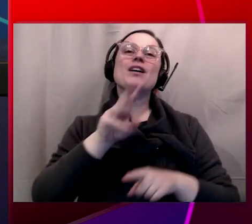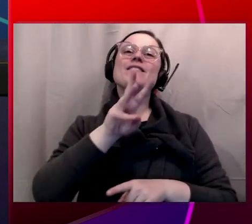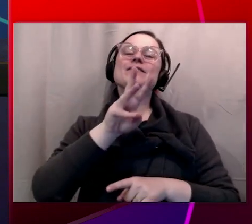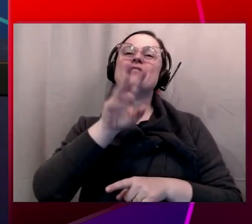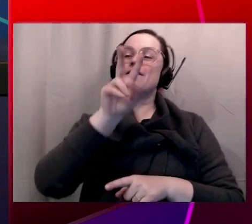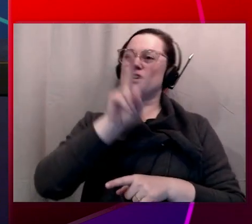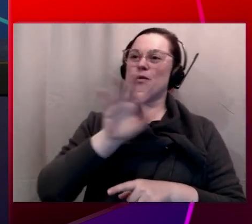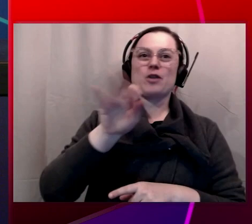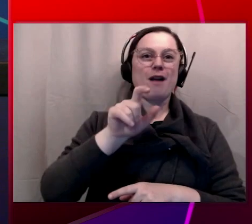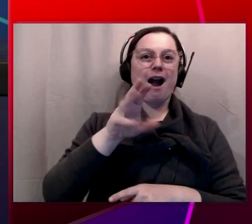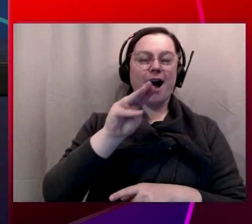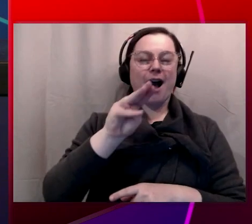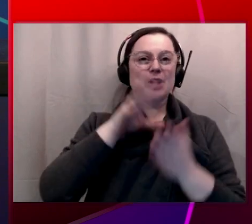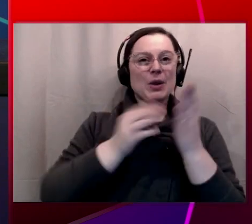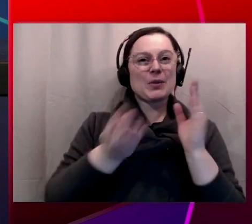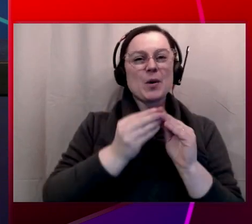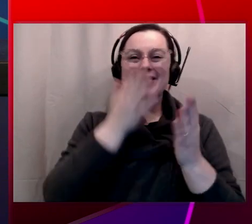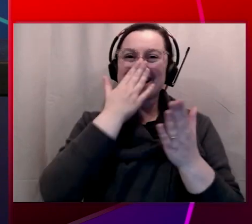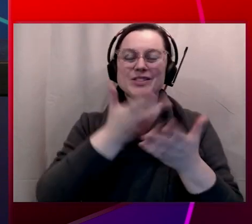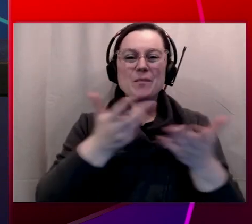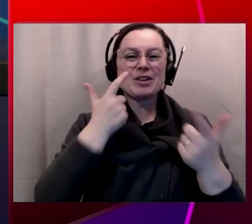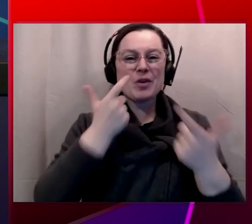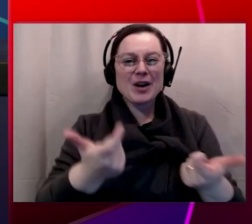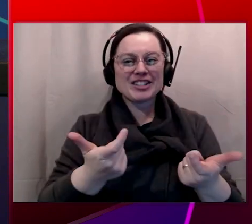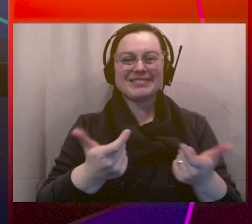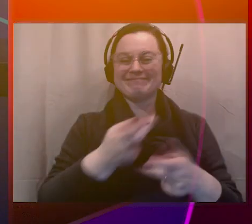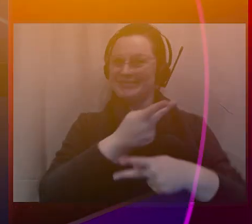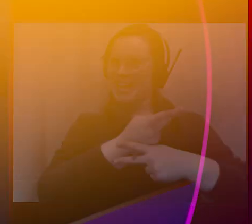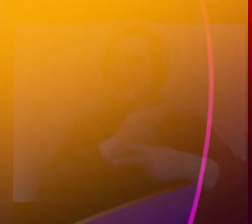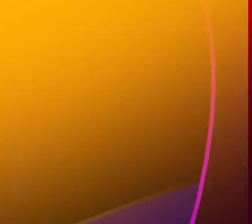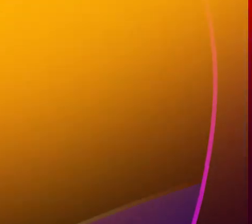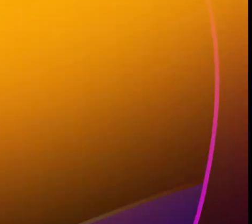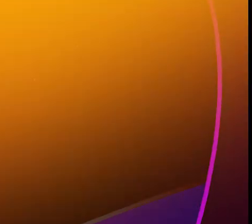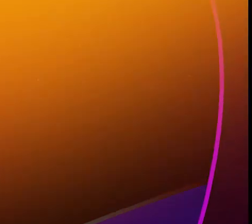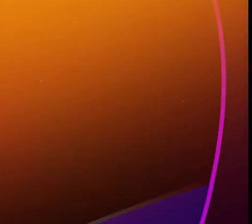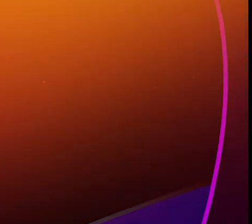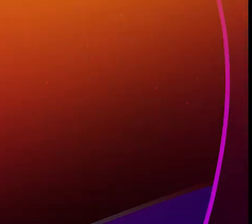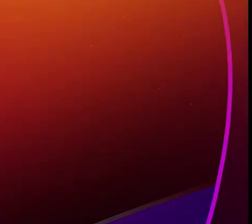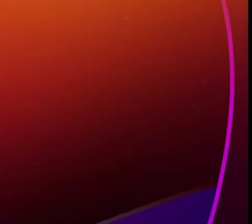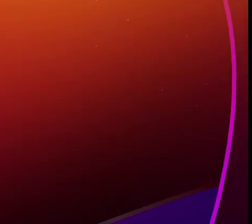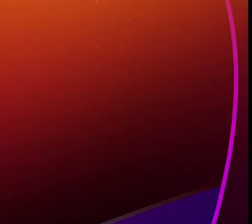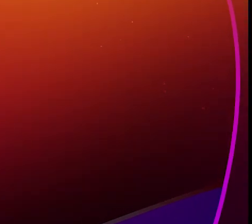to learn more about it, and thank you so much for tuning in. Take care. Yeah, thank you.